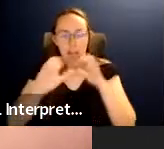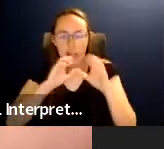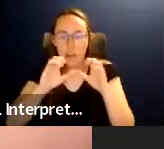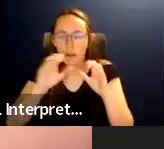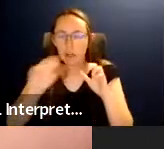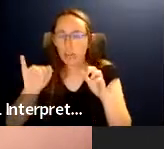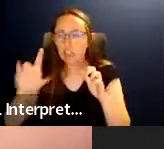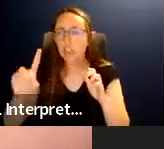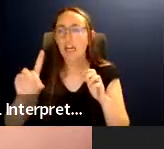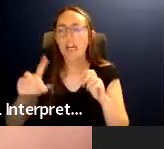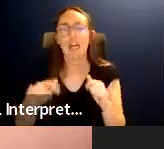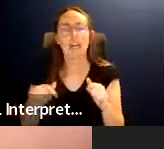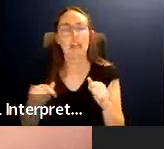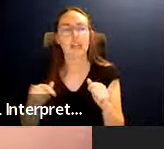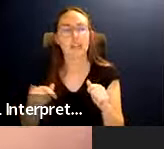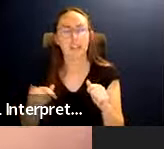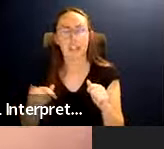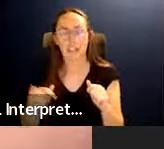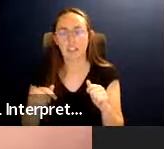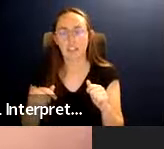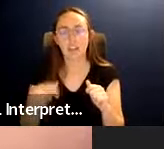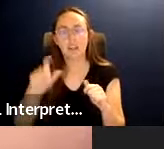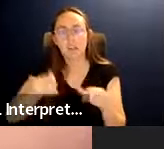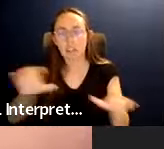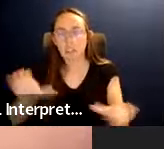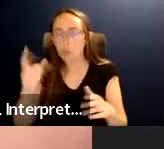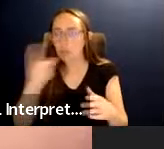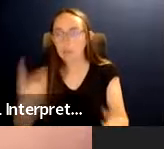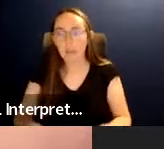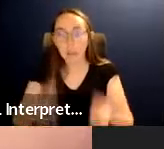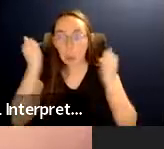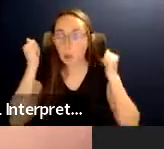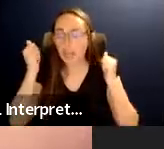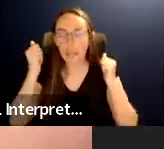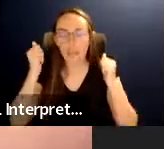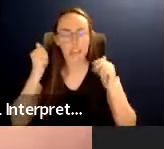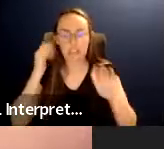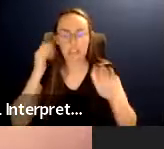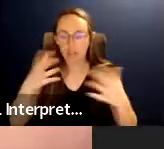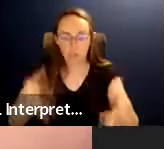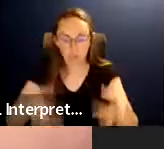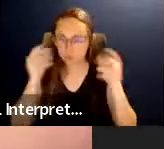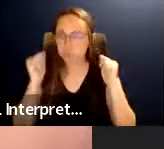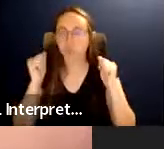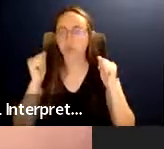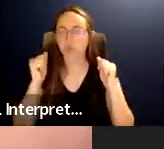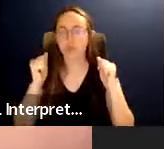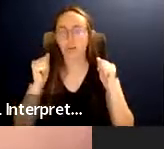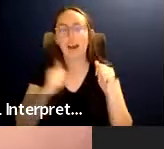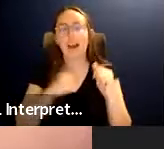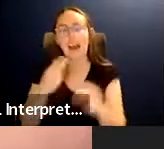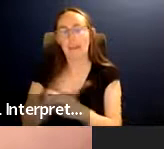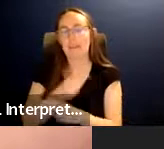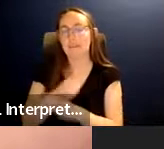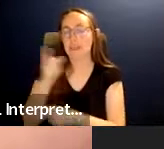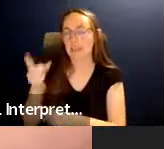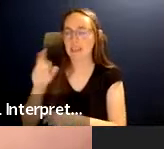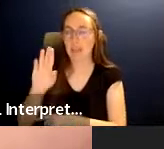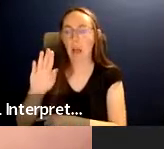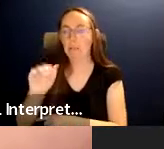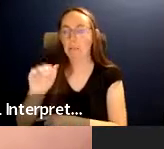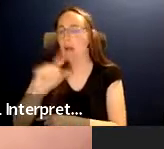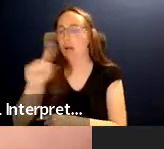whatever, and I need to do something very, very quickly on the fly, I do that with the bazooka bubblegum kit, I call